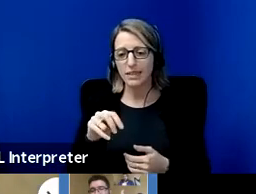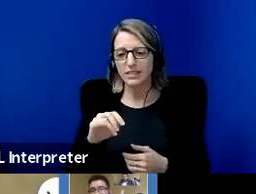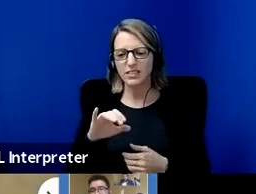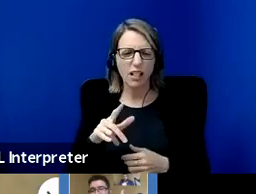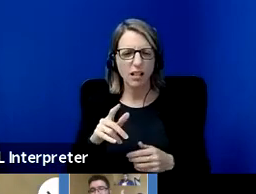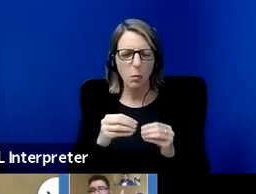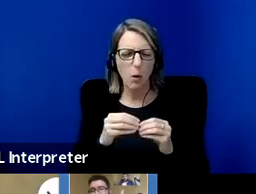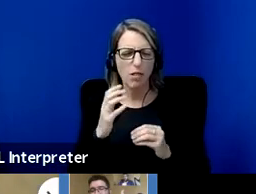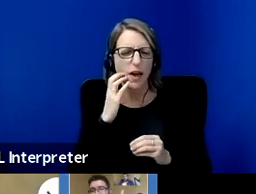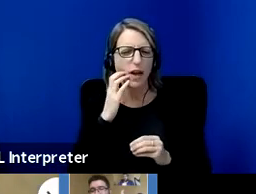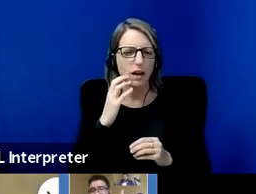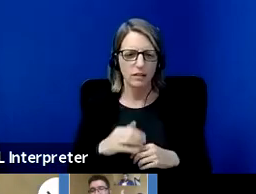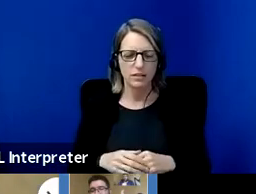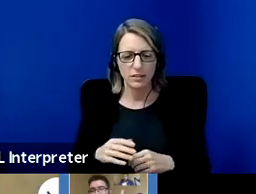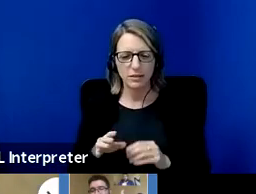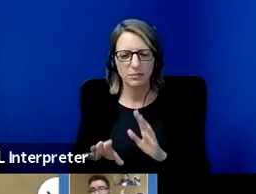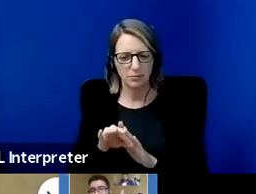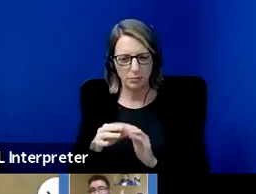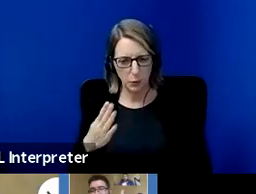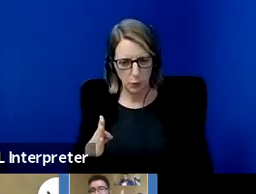thicker, so I'm going to choose blue